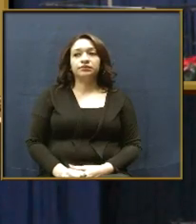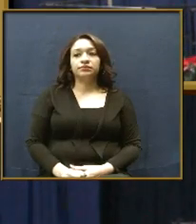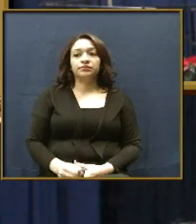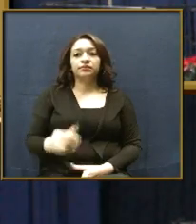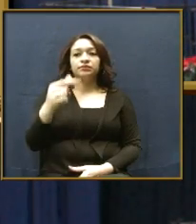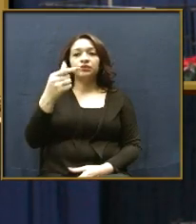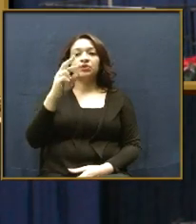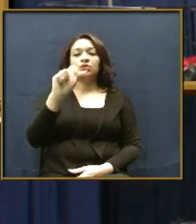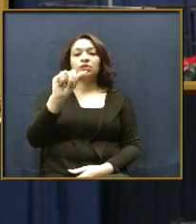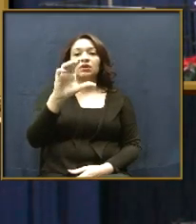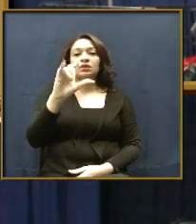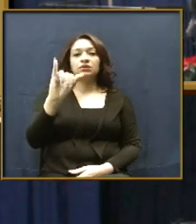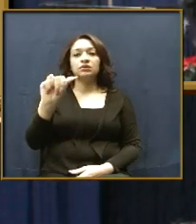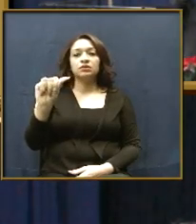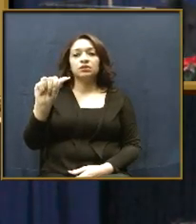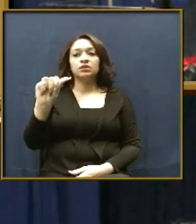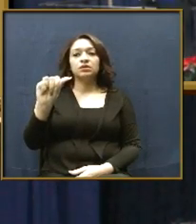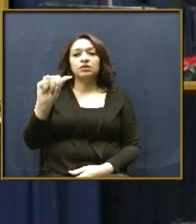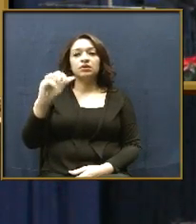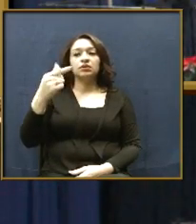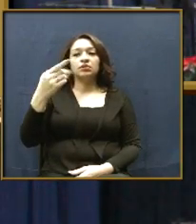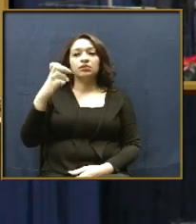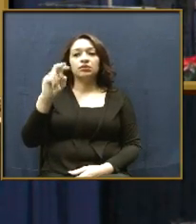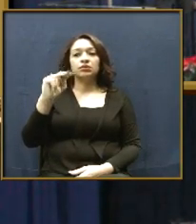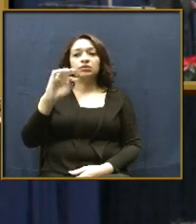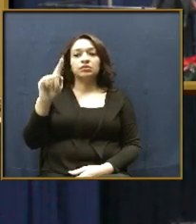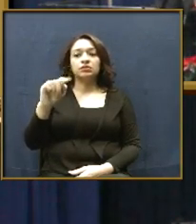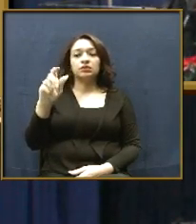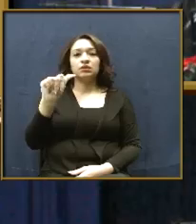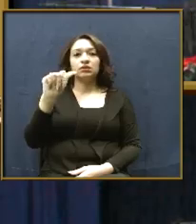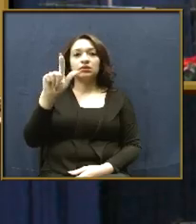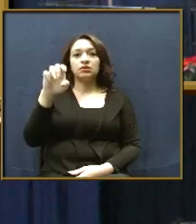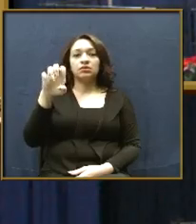Gracie Ann Gonzalez, Phi Kappa Phi.